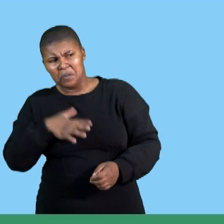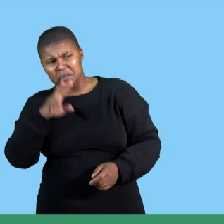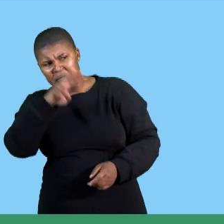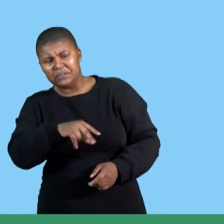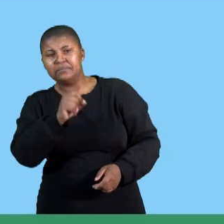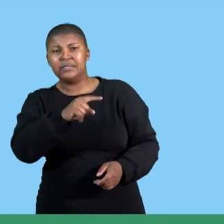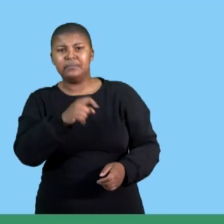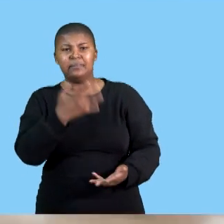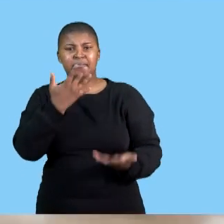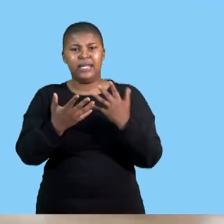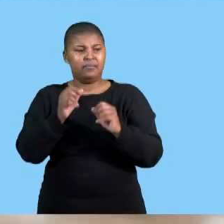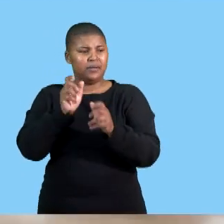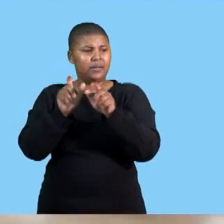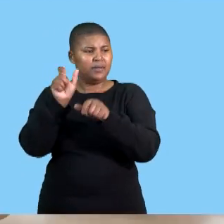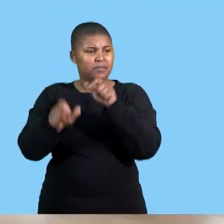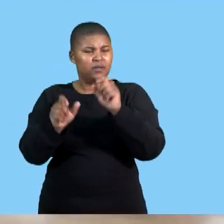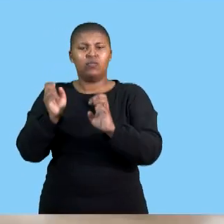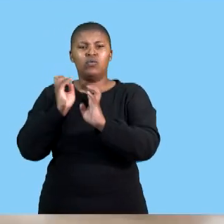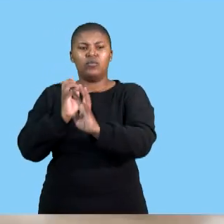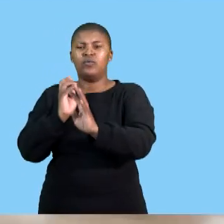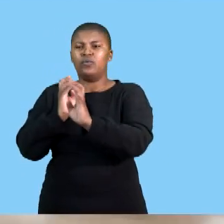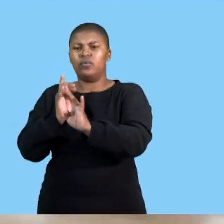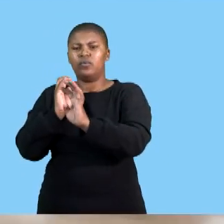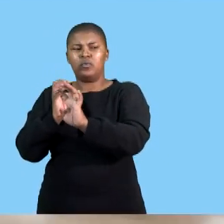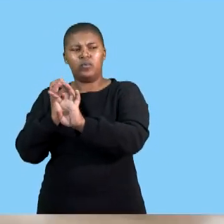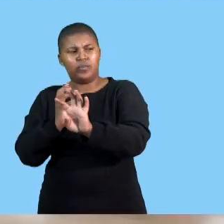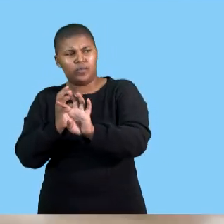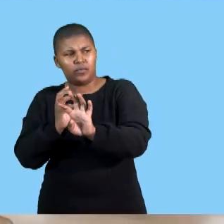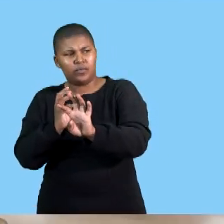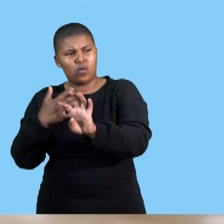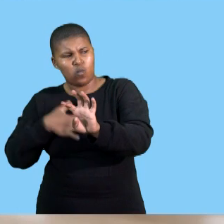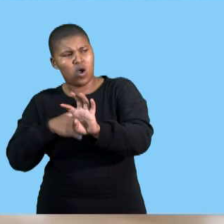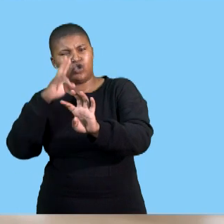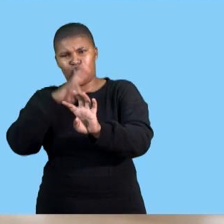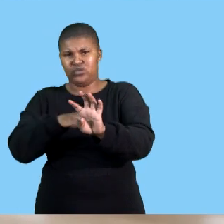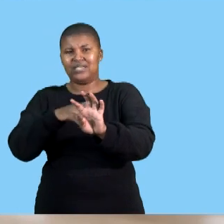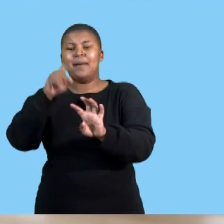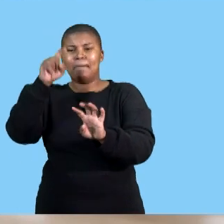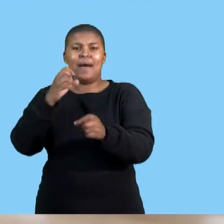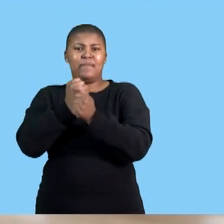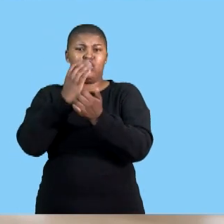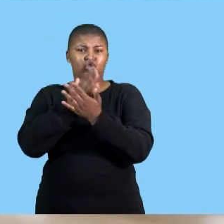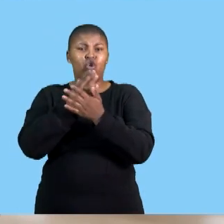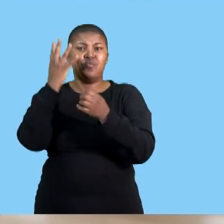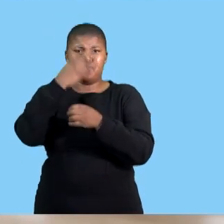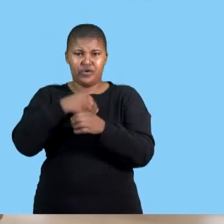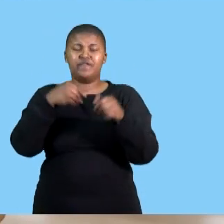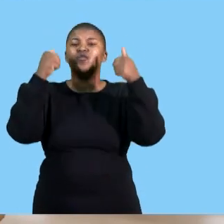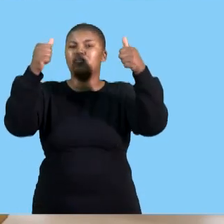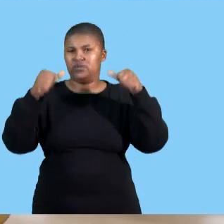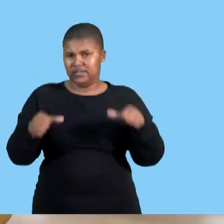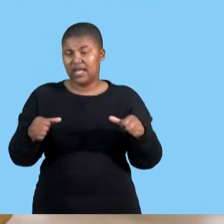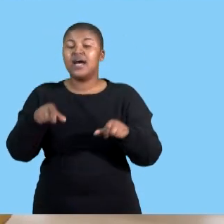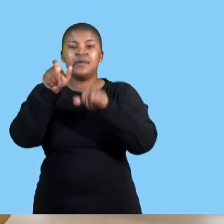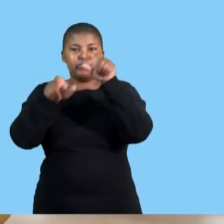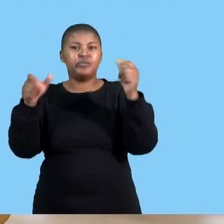eye-catching. So you would want people to read your poster, to look at your poster. In order for them to do that, the poster must be attractive so that